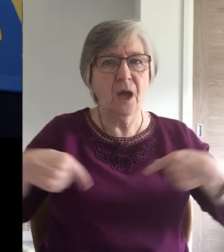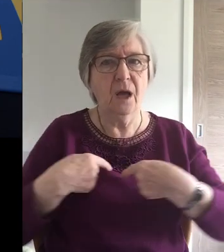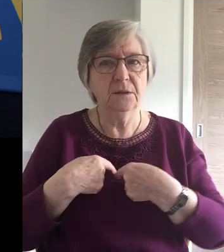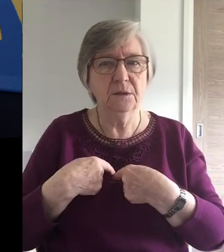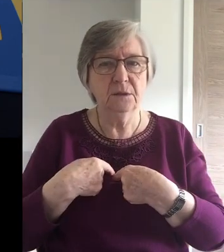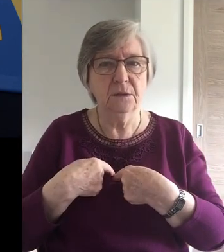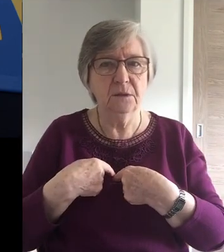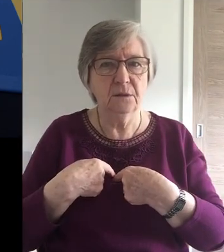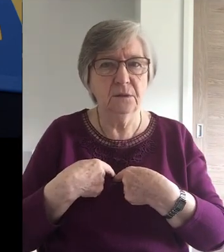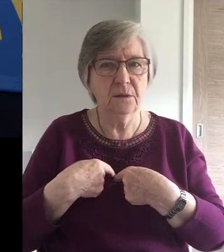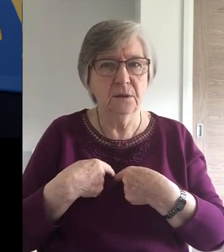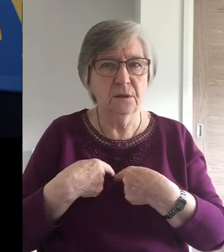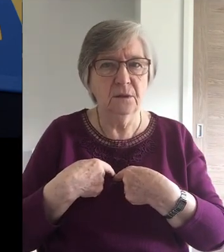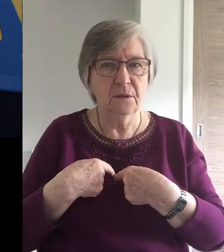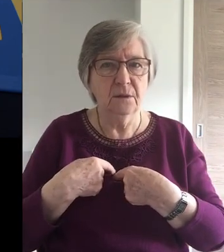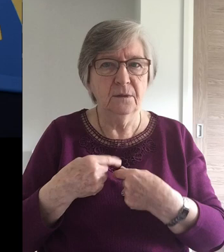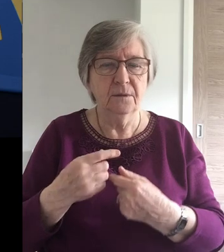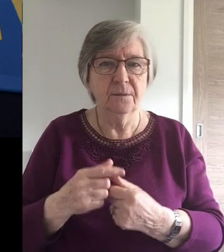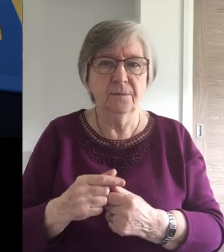familiarities.